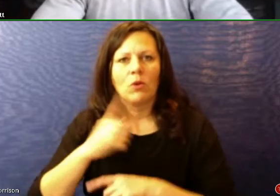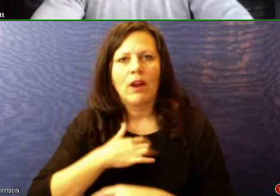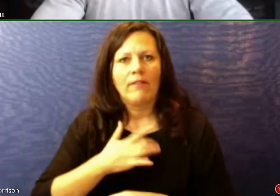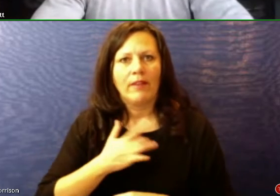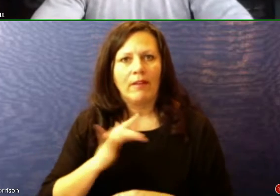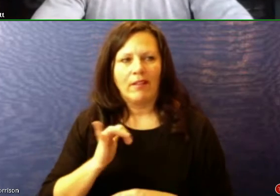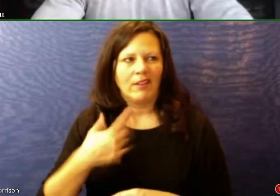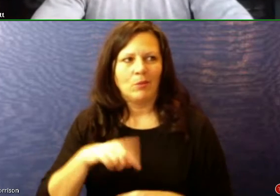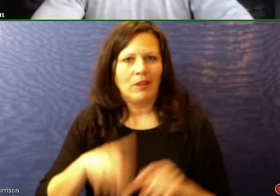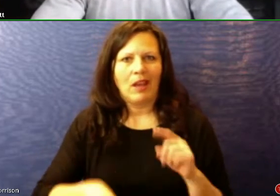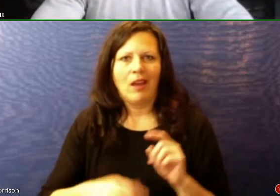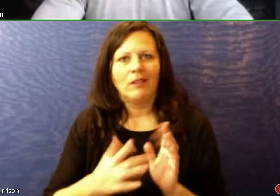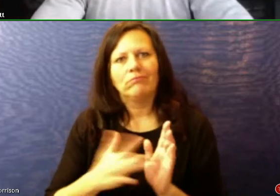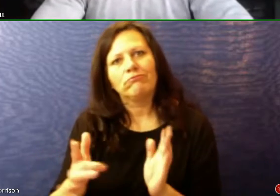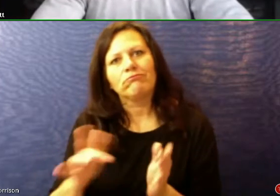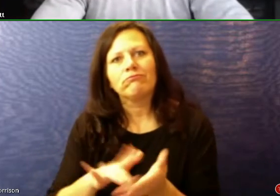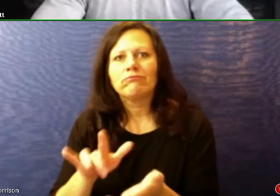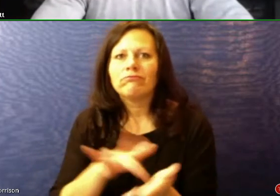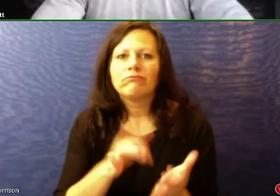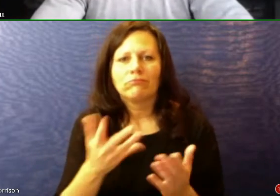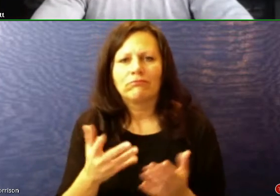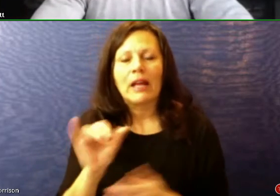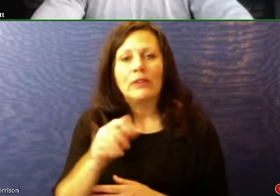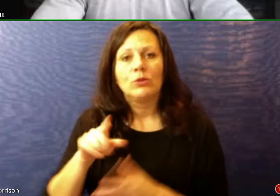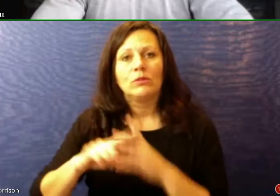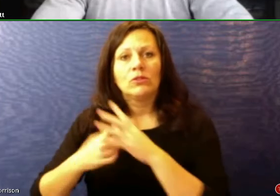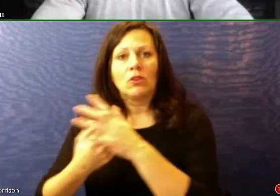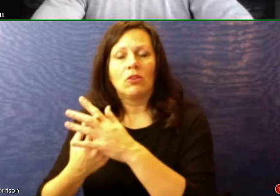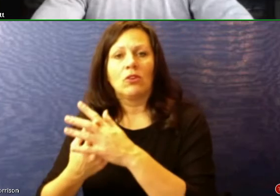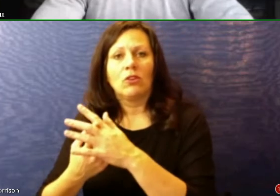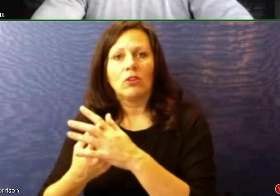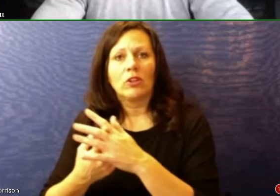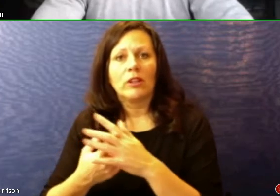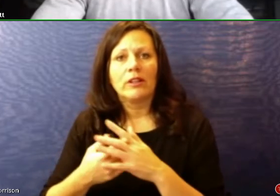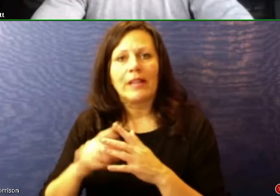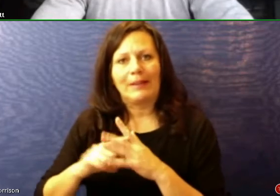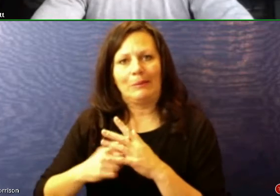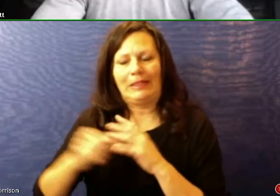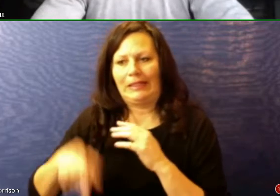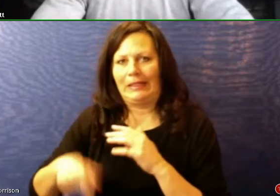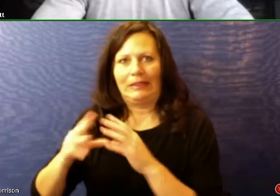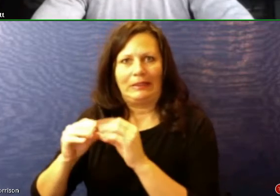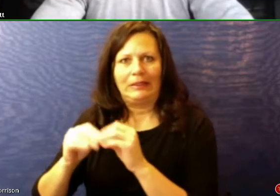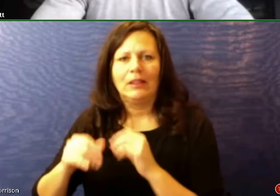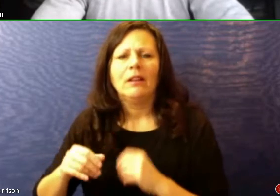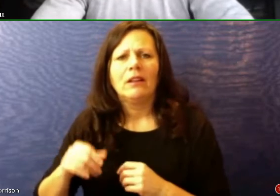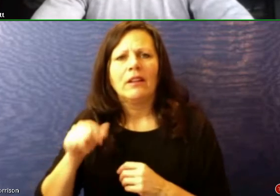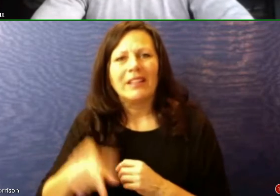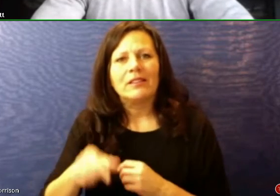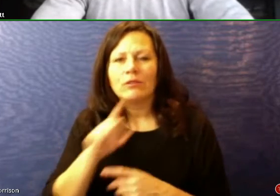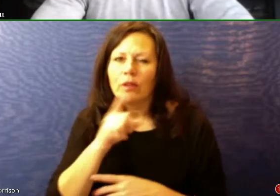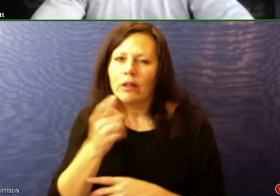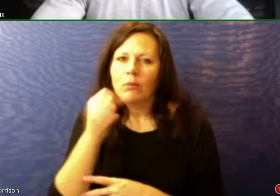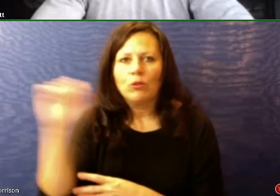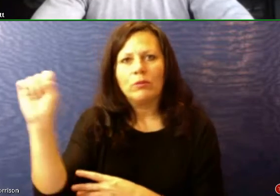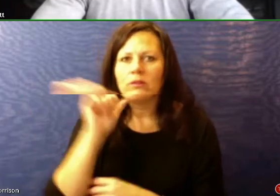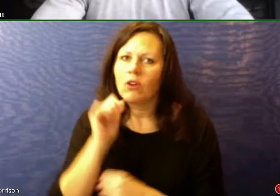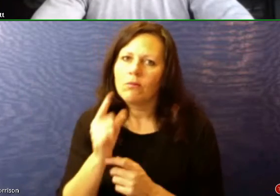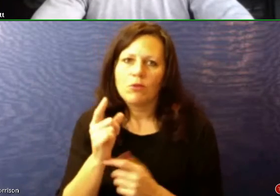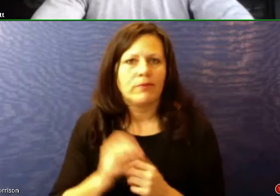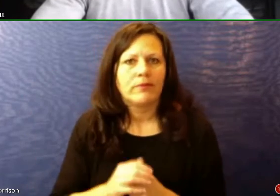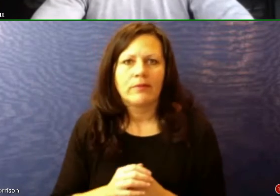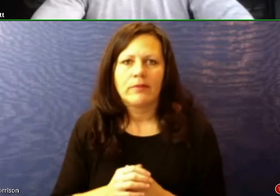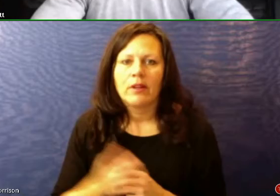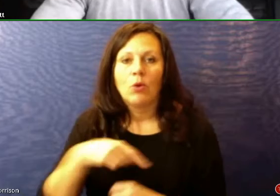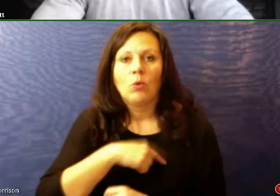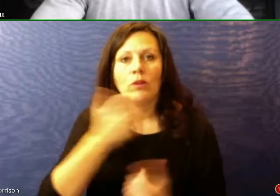granted. As you started off at the top of this, this is a movement. It's not a moment, right? We understand